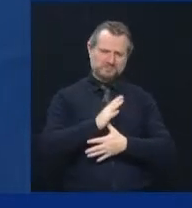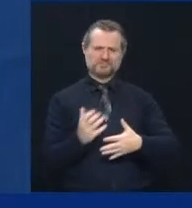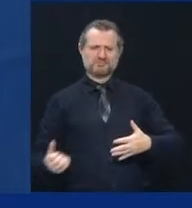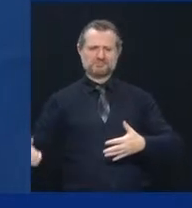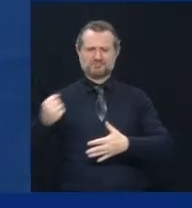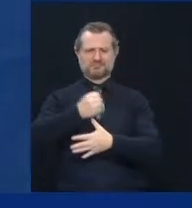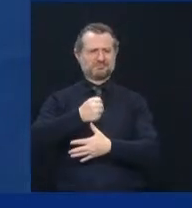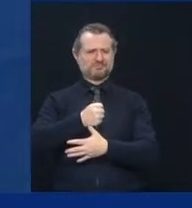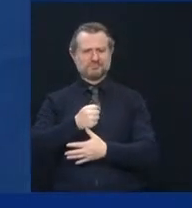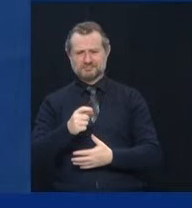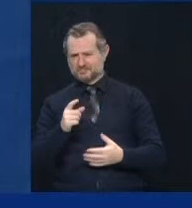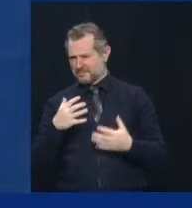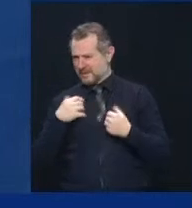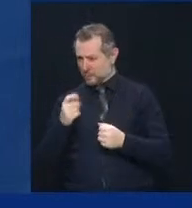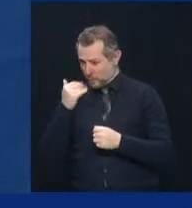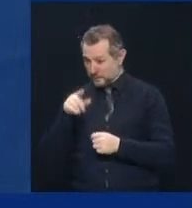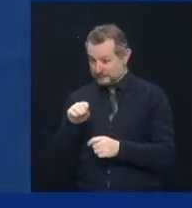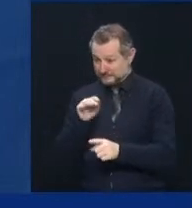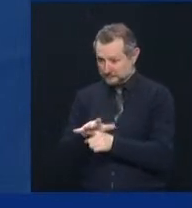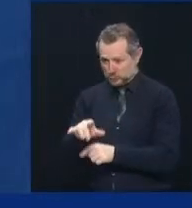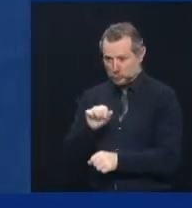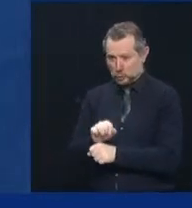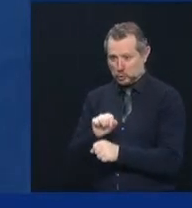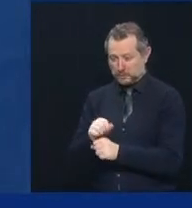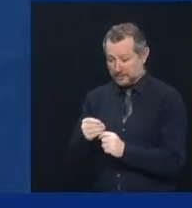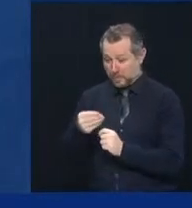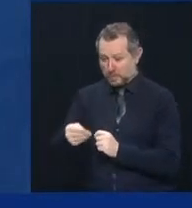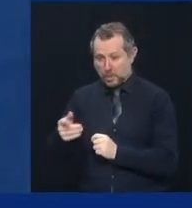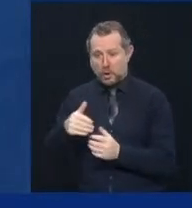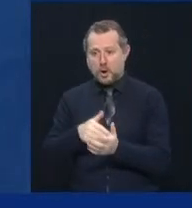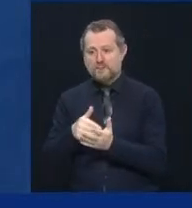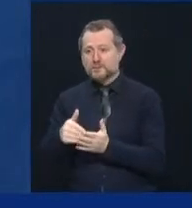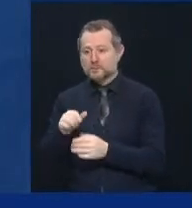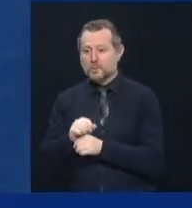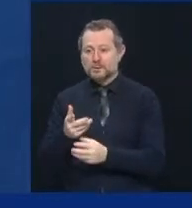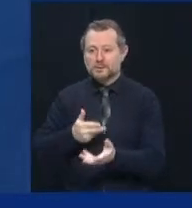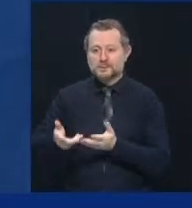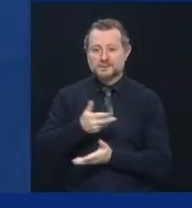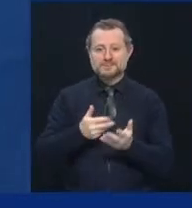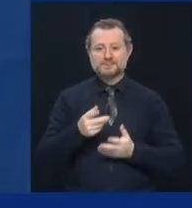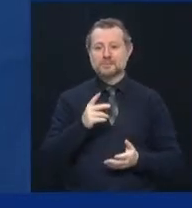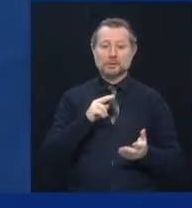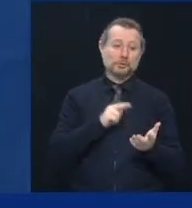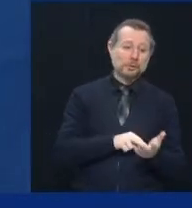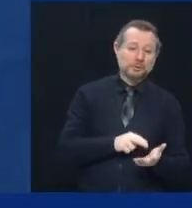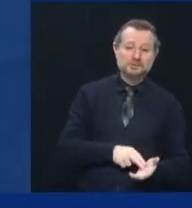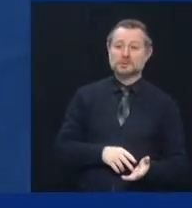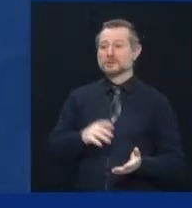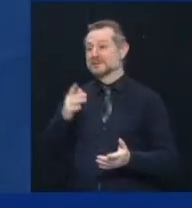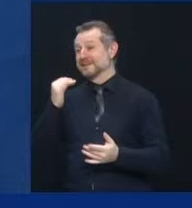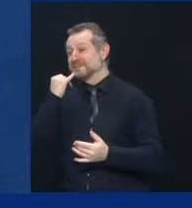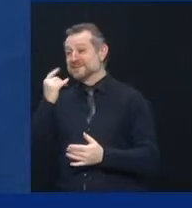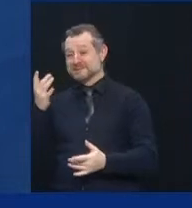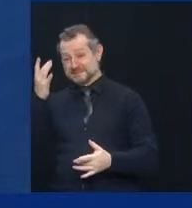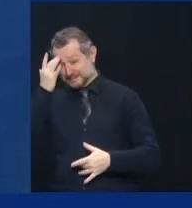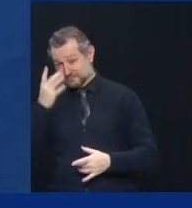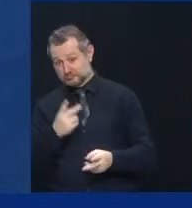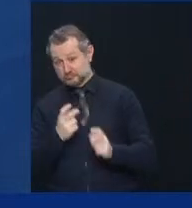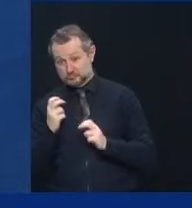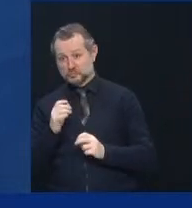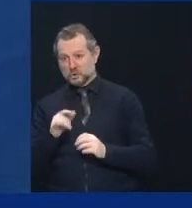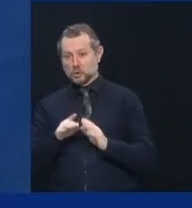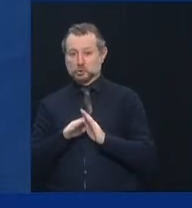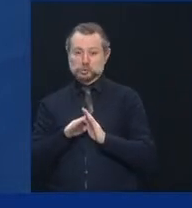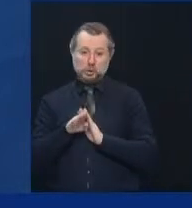greater factor than anyone else. And if a nurse gets sick or a doctor gets sick, that's a super spreader. And